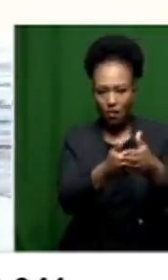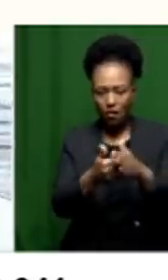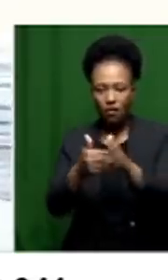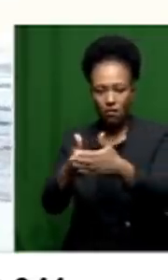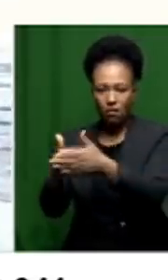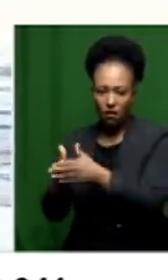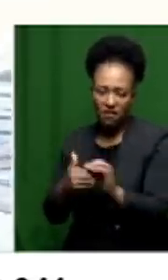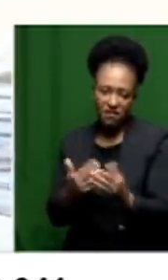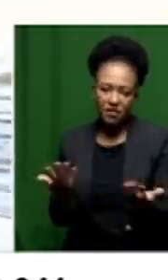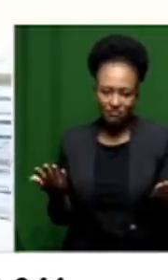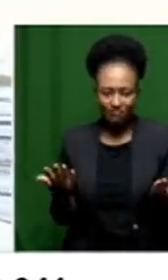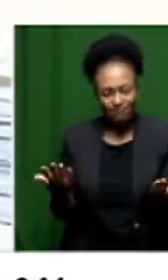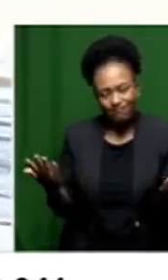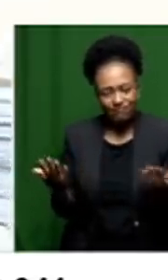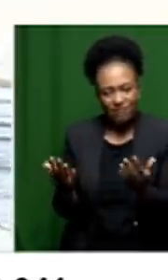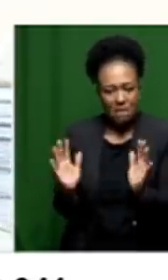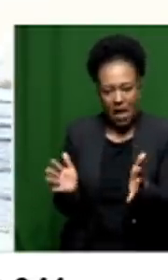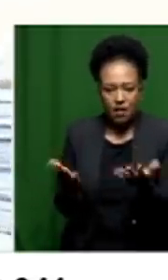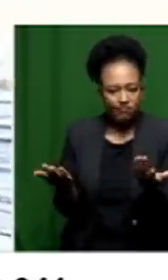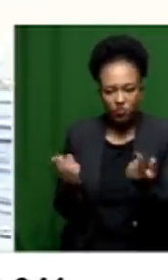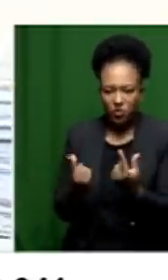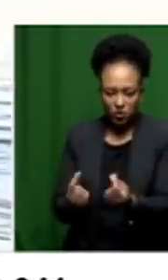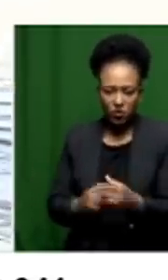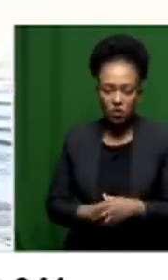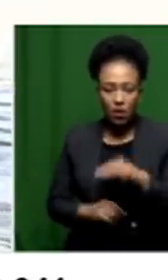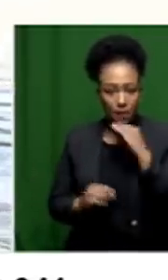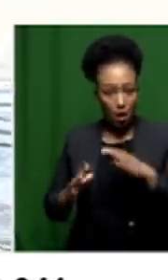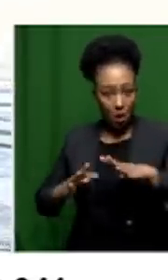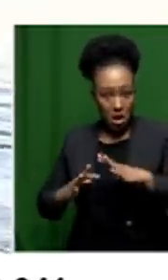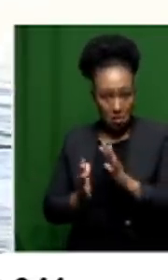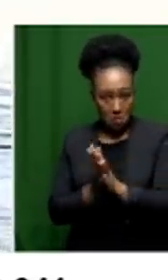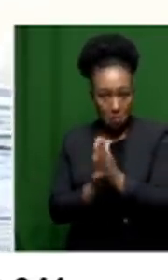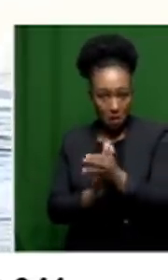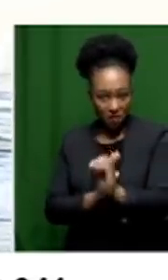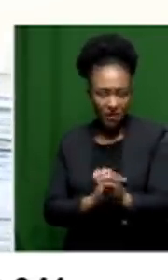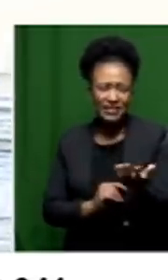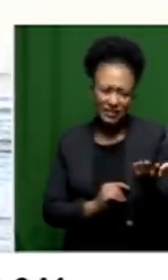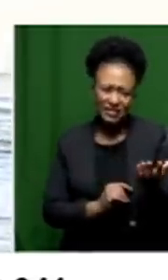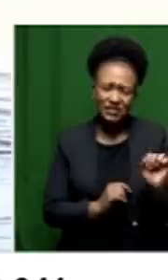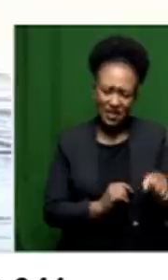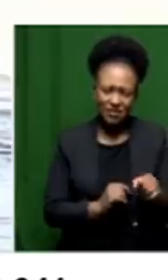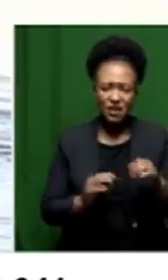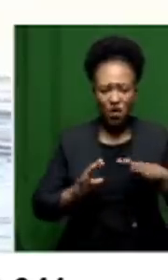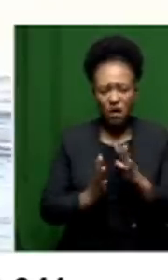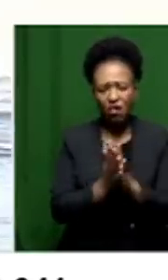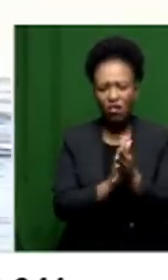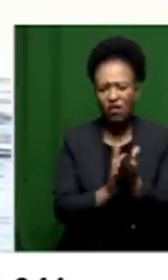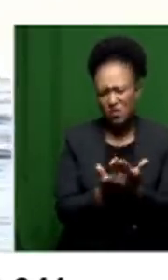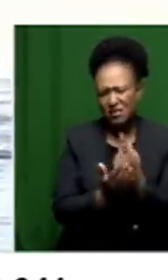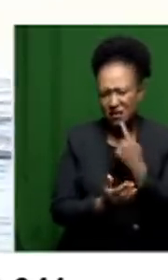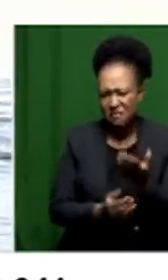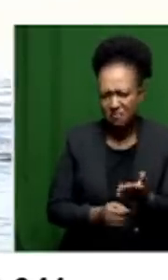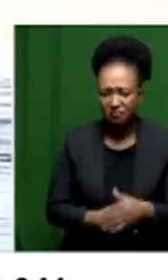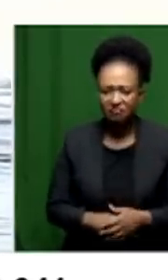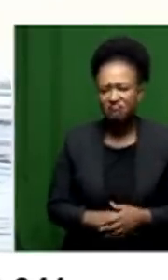So, that's all we're going to do. So you'd say that your holiday has been ruined? Yeah, basically it has been ruined. Yeah, that's what you could say.